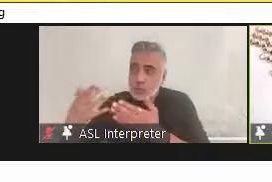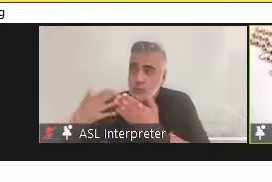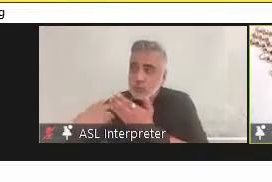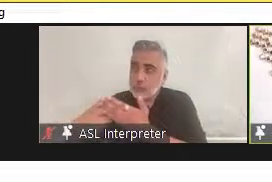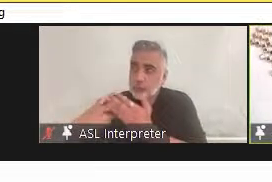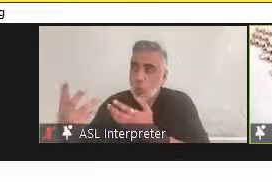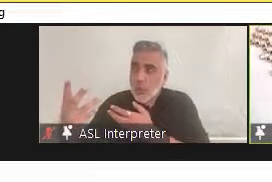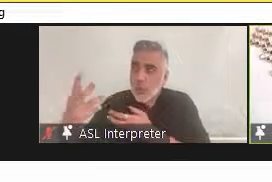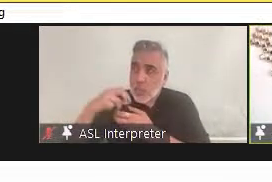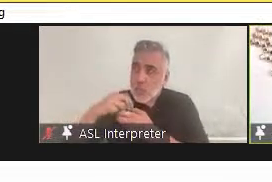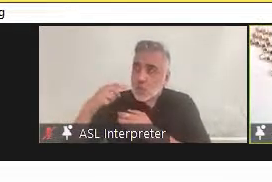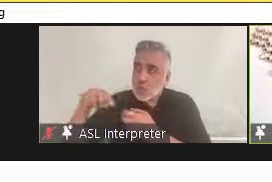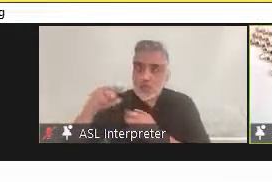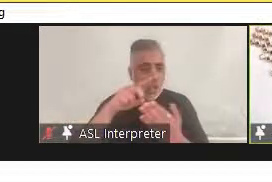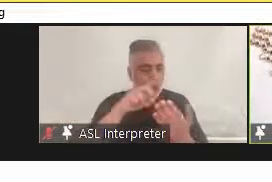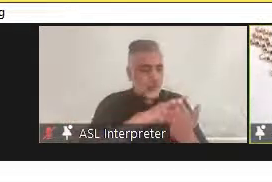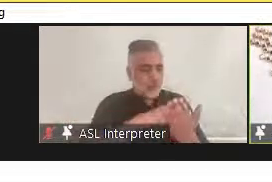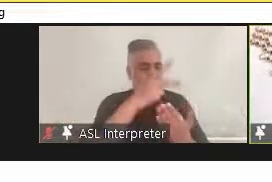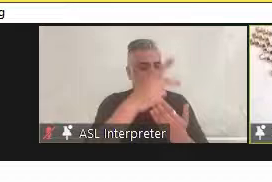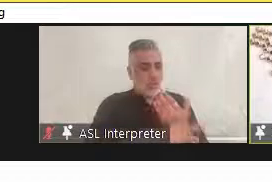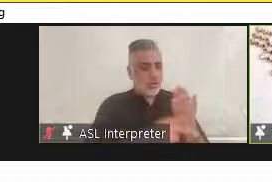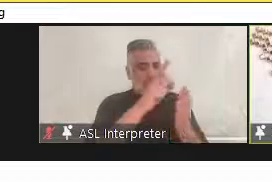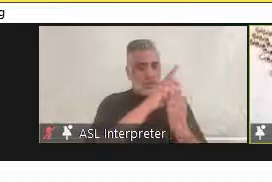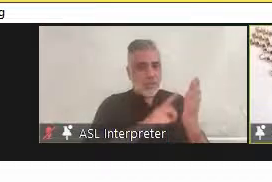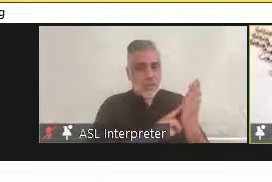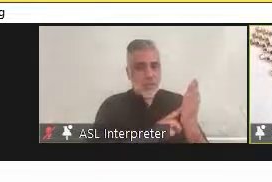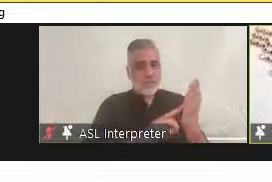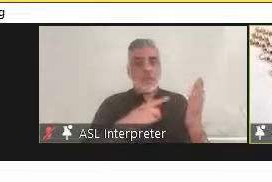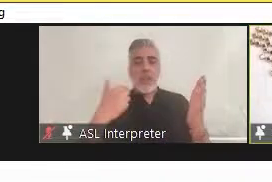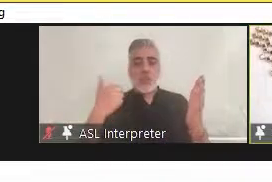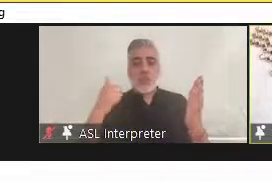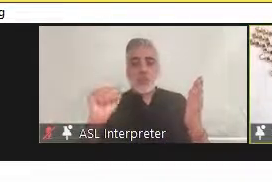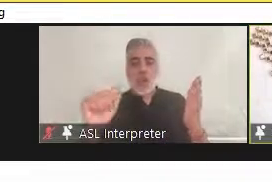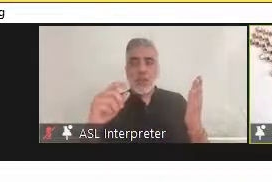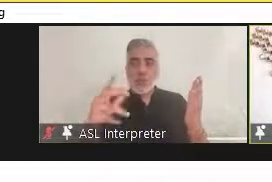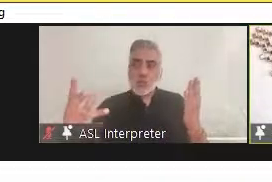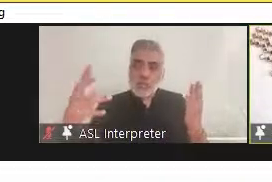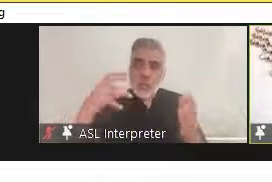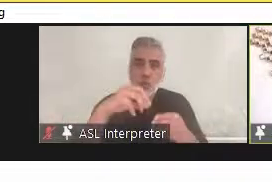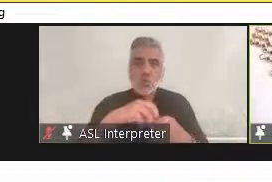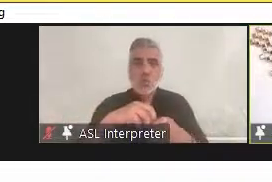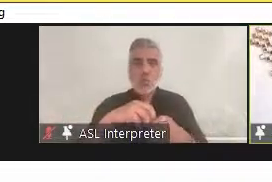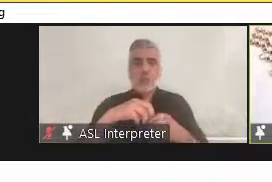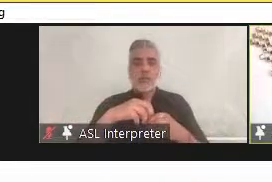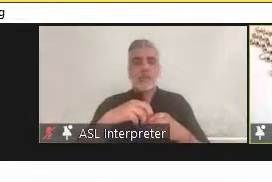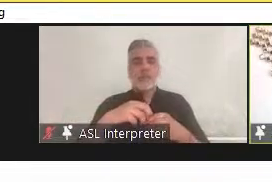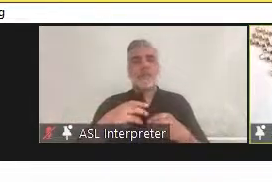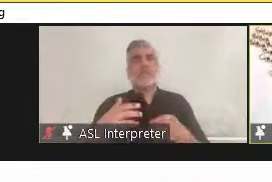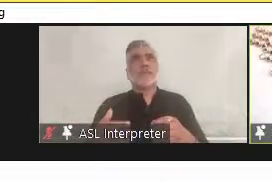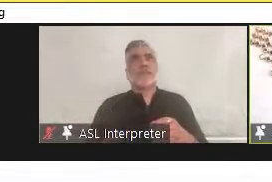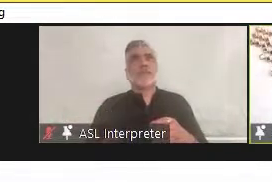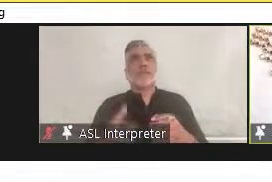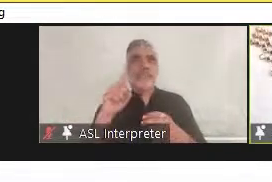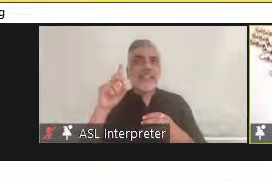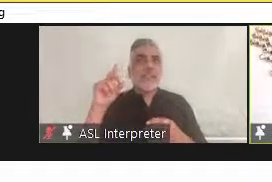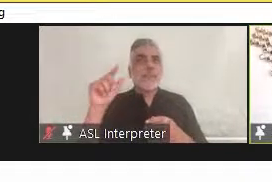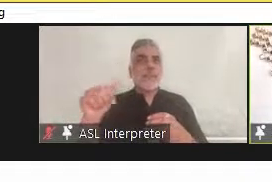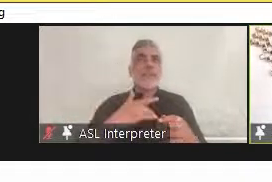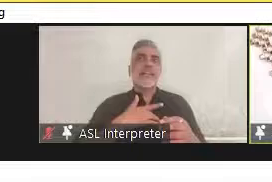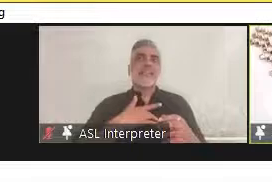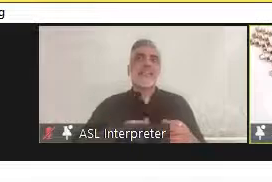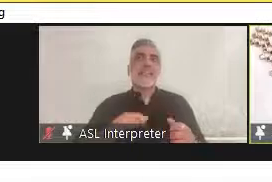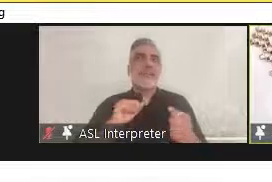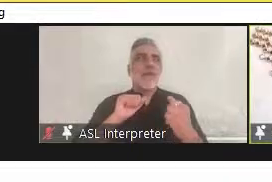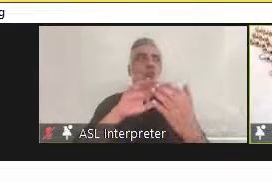engaged them during the project design and tried to include disability sensitive